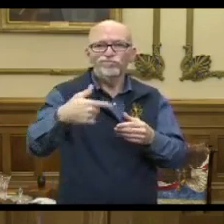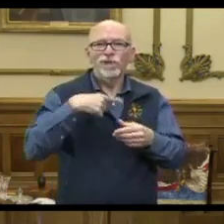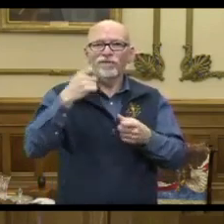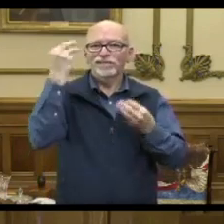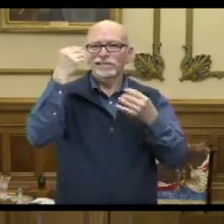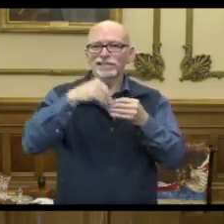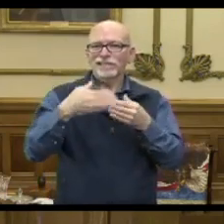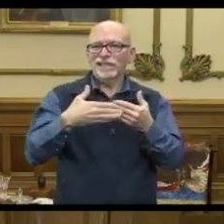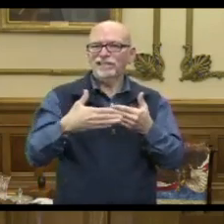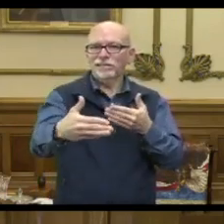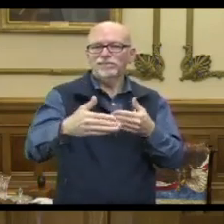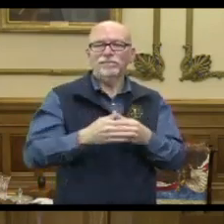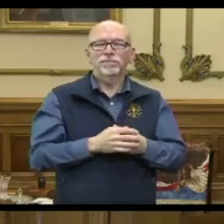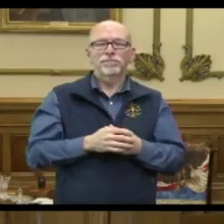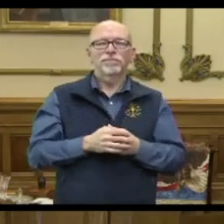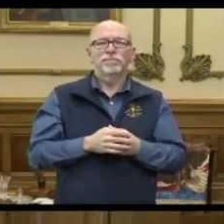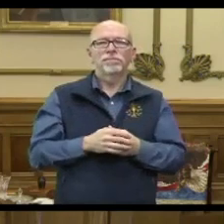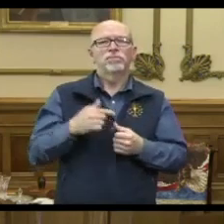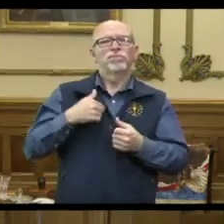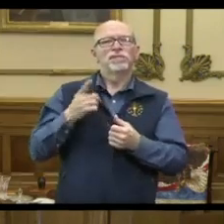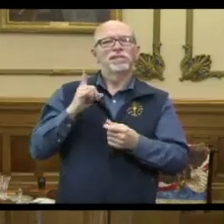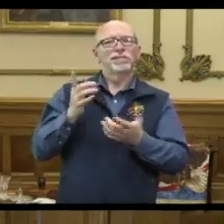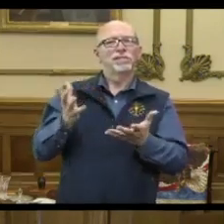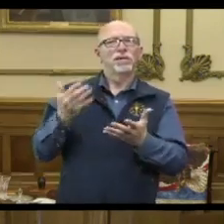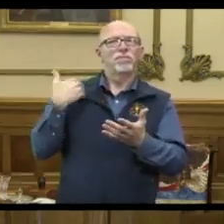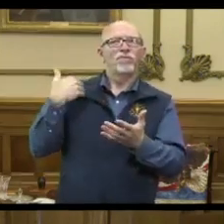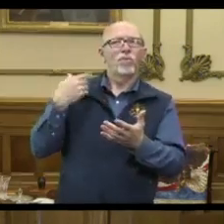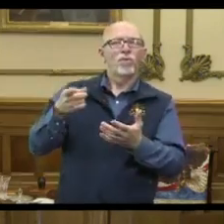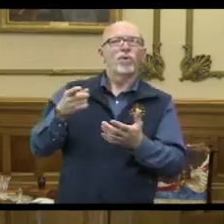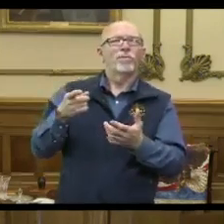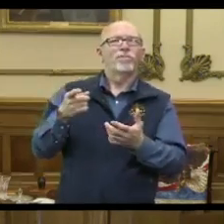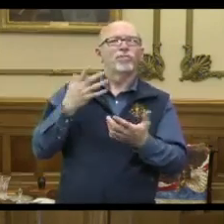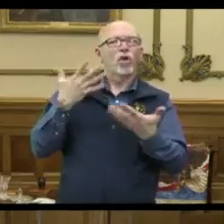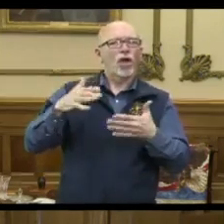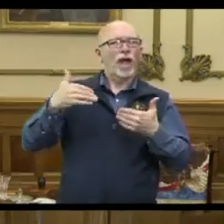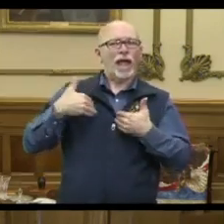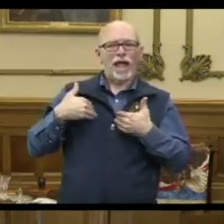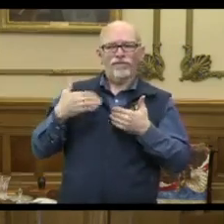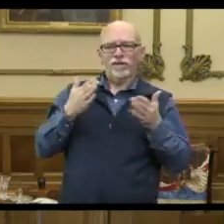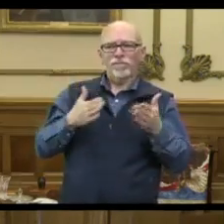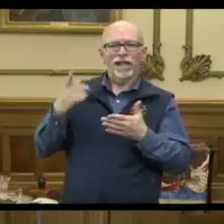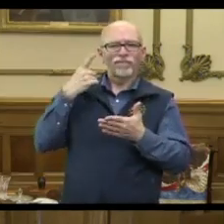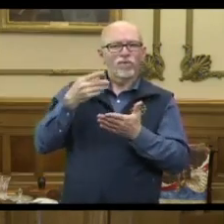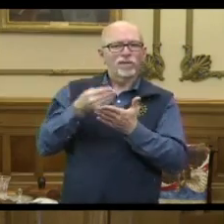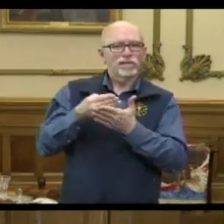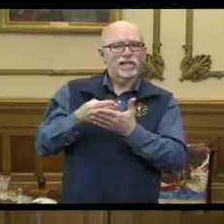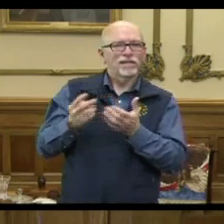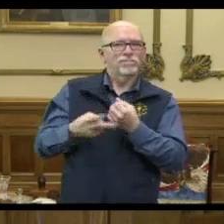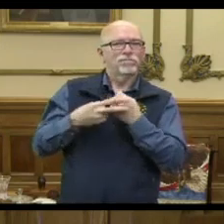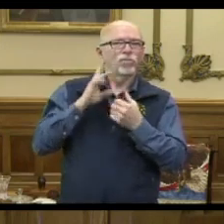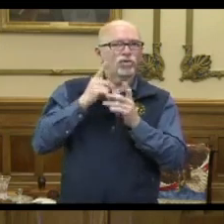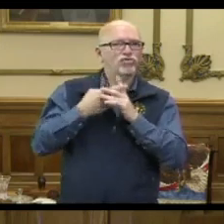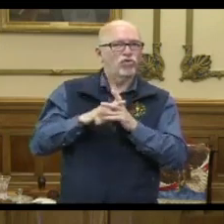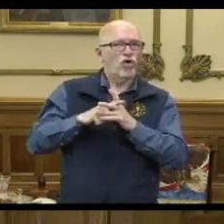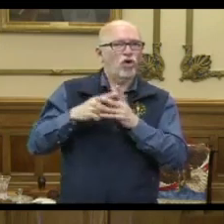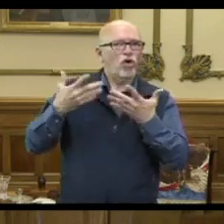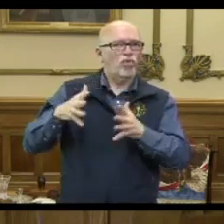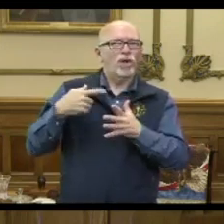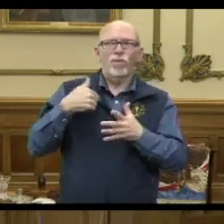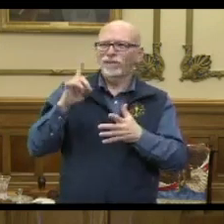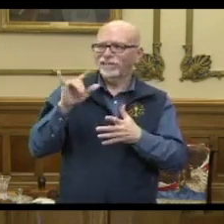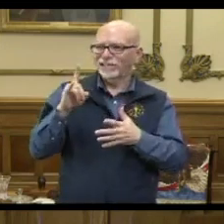the near term. We spoke before how there was already an initiative of cost savings to start right away, and I think we put that